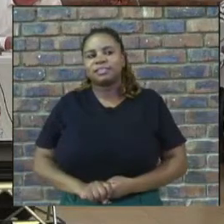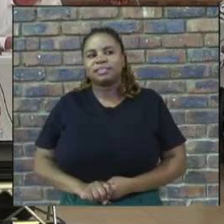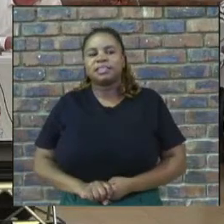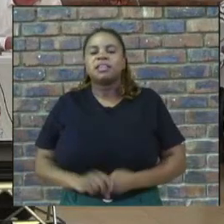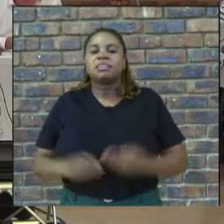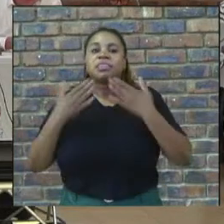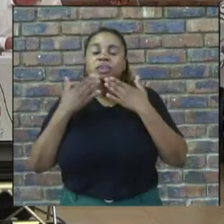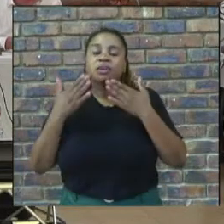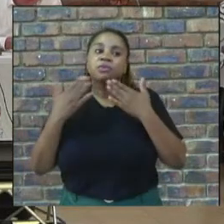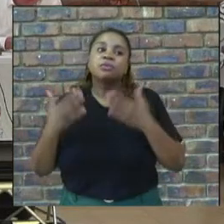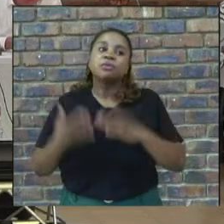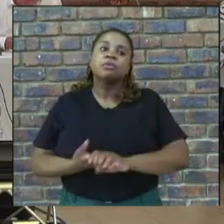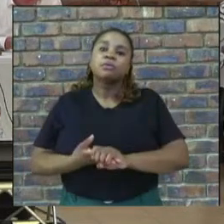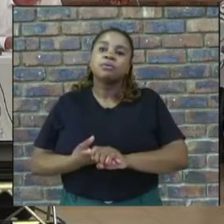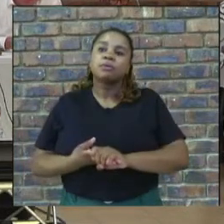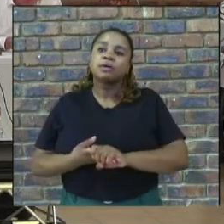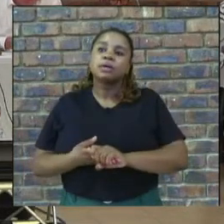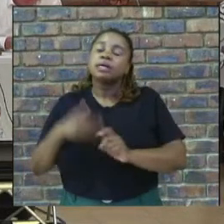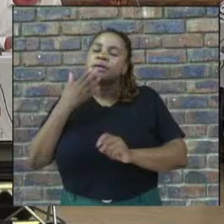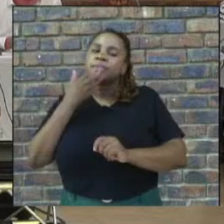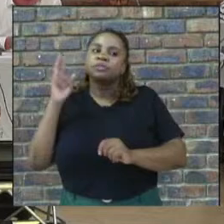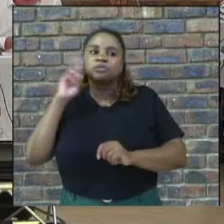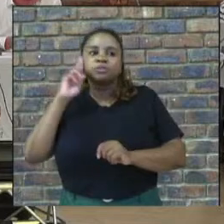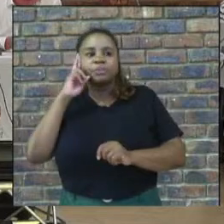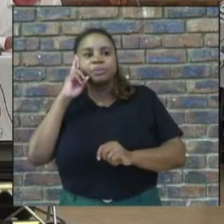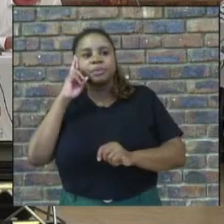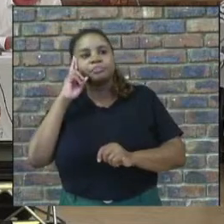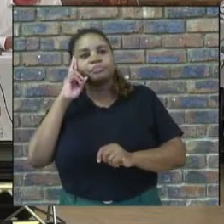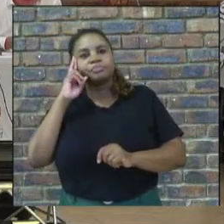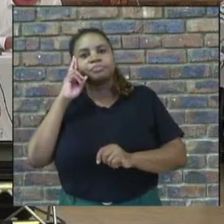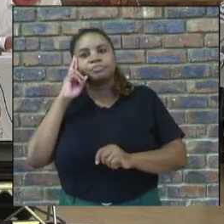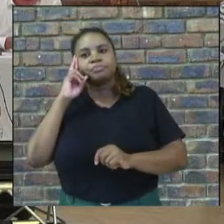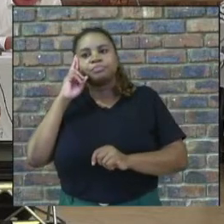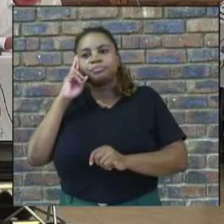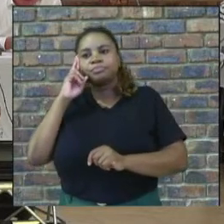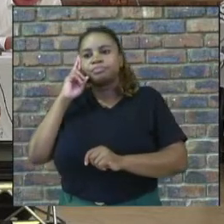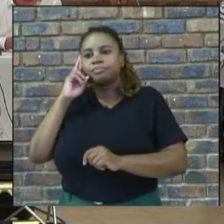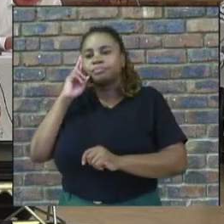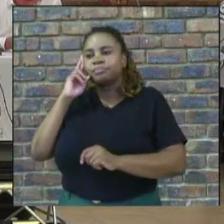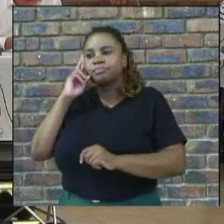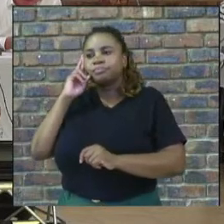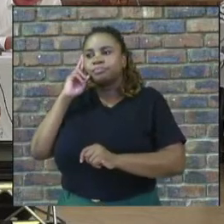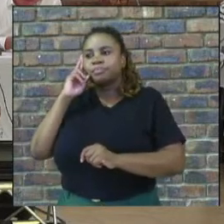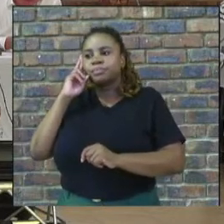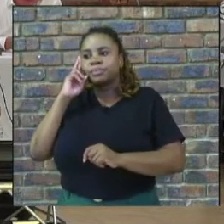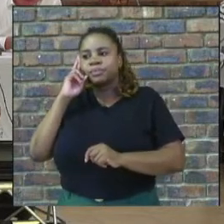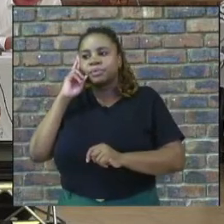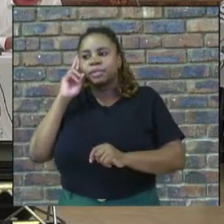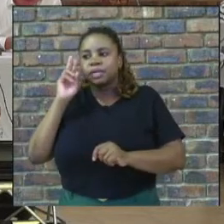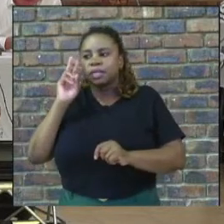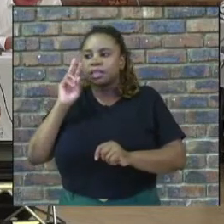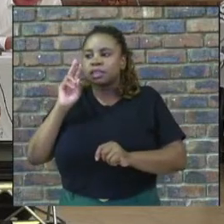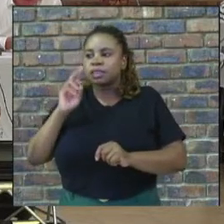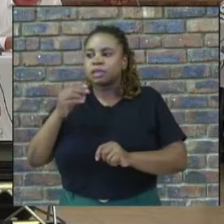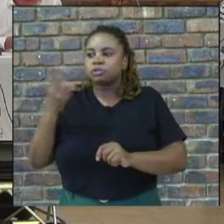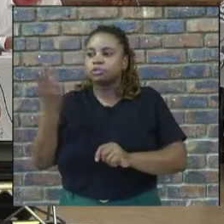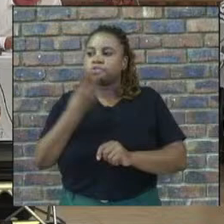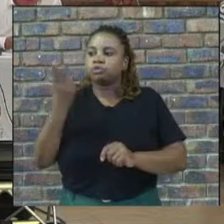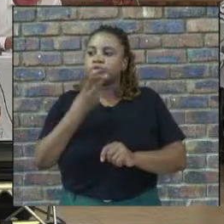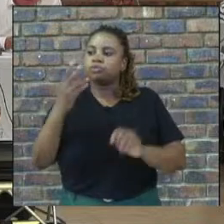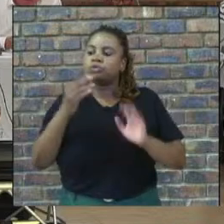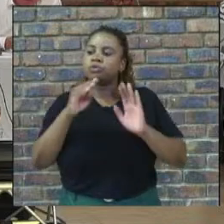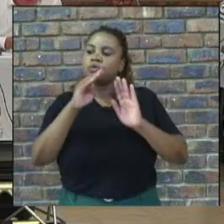much. Please remember, the two bills are open for your submission,